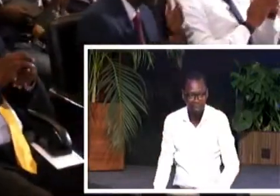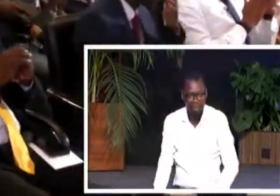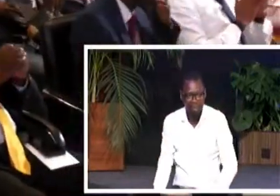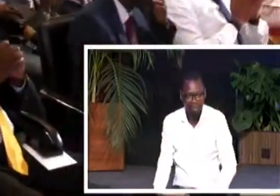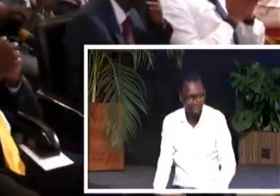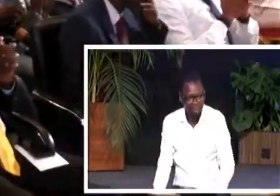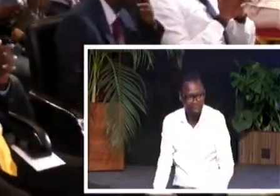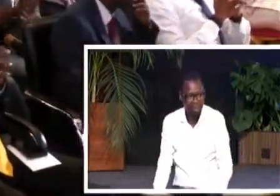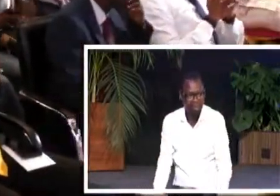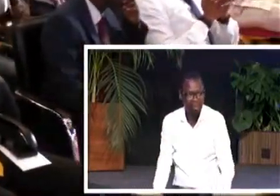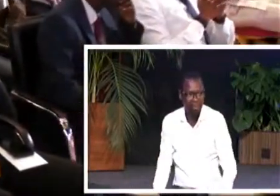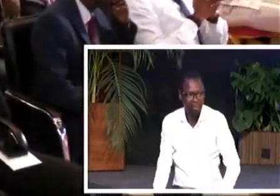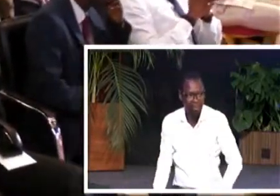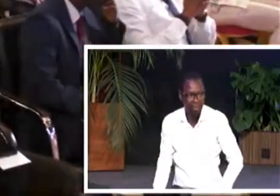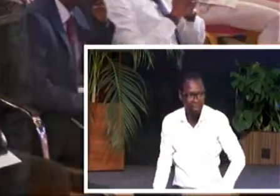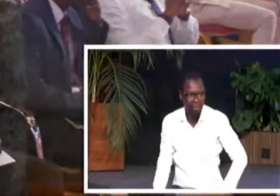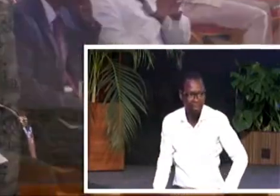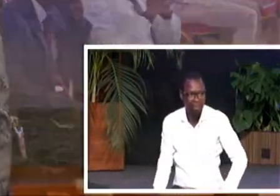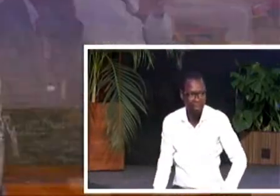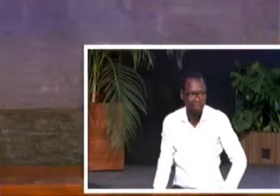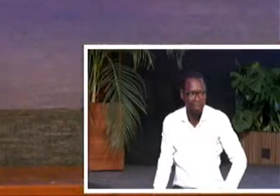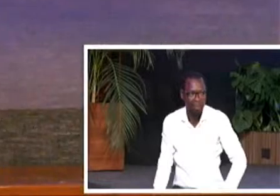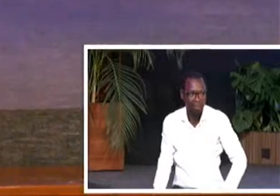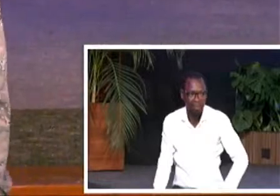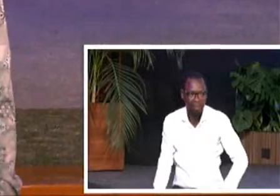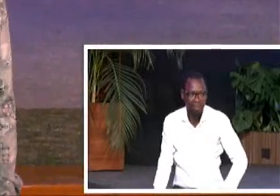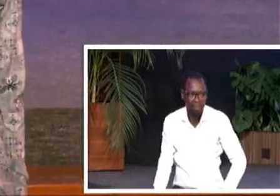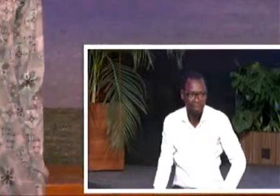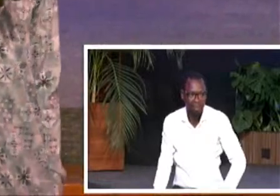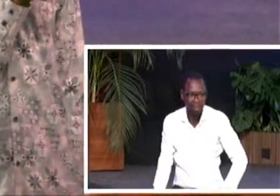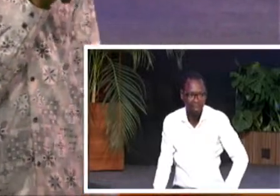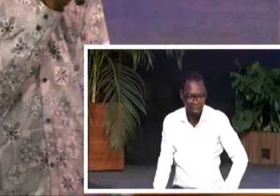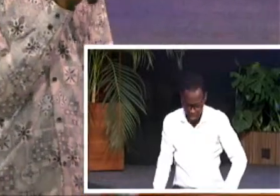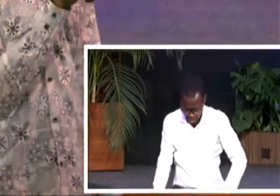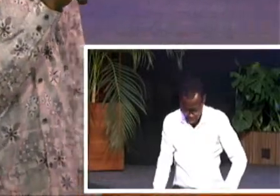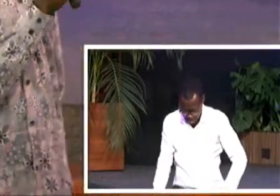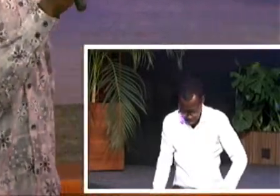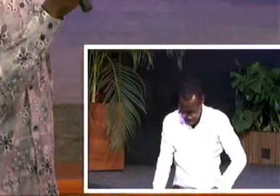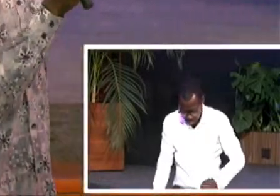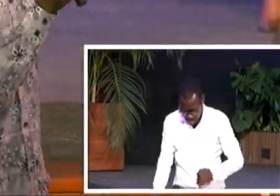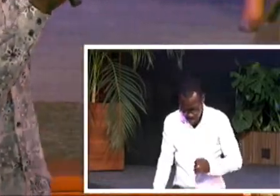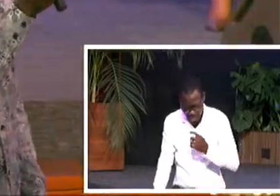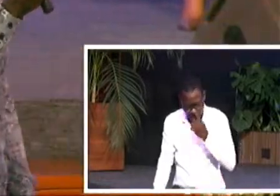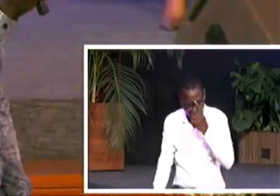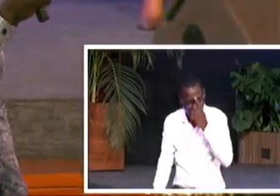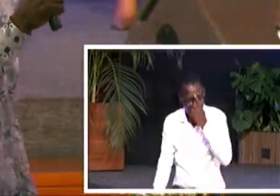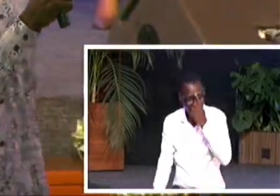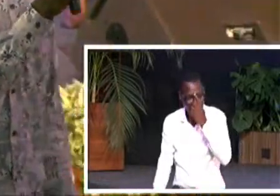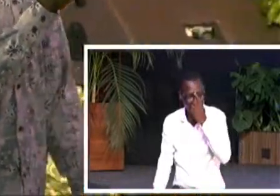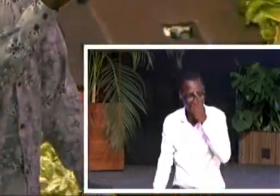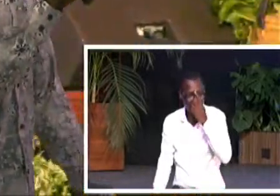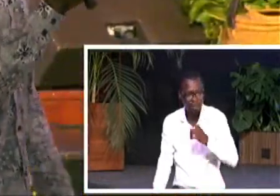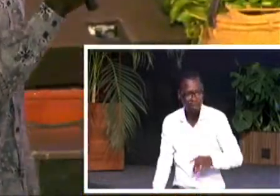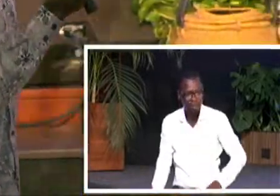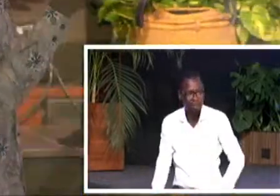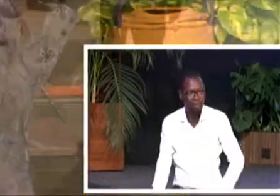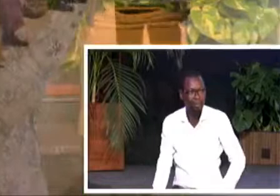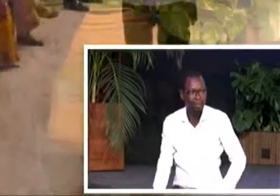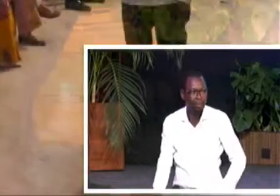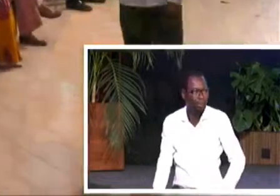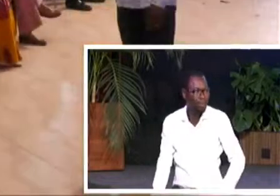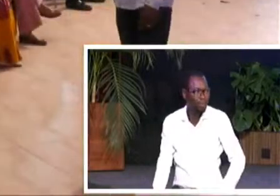We'd like to thank our partners from the Ghana Growth Program, starting with the MasterCard Foundation. Let's put our hands together for them.